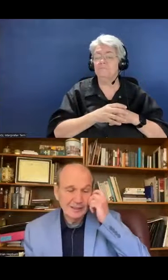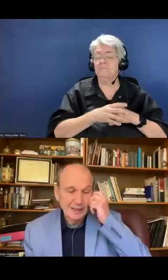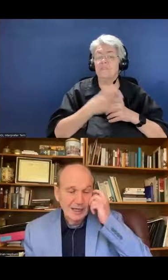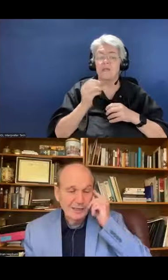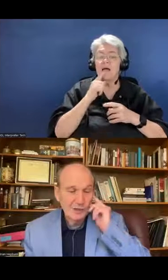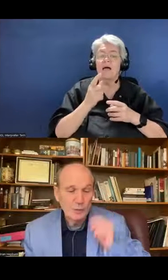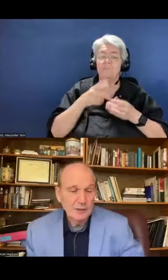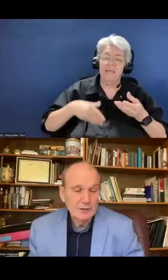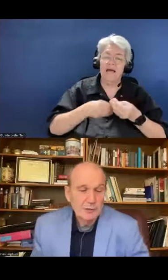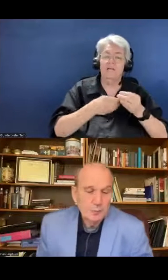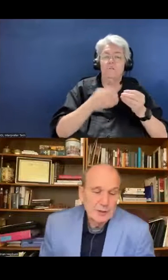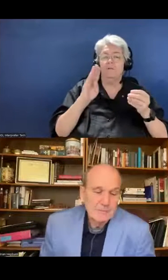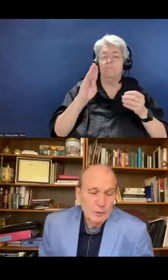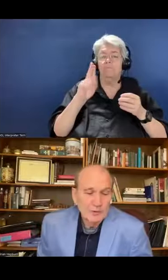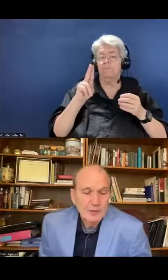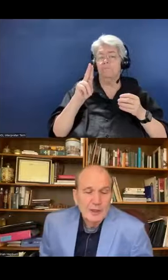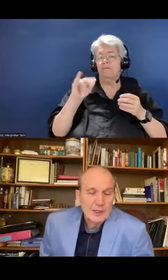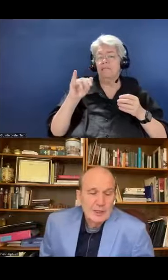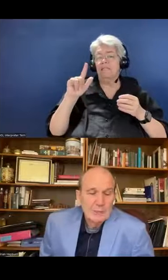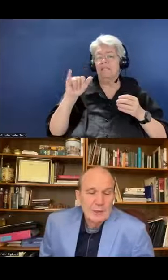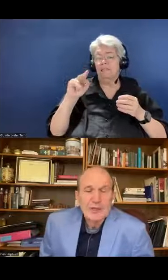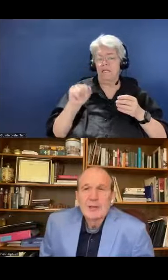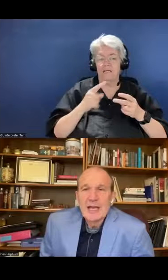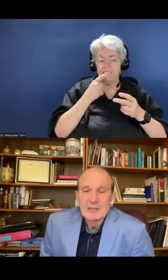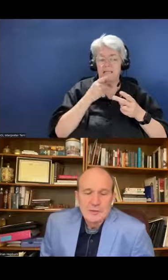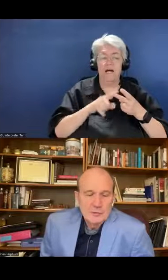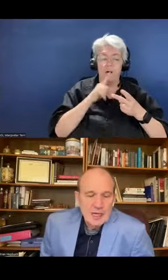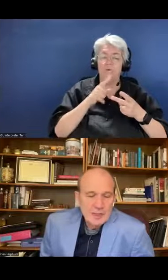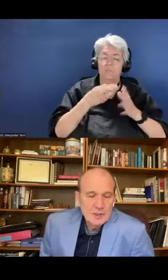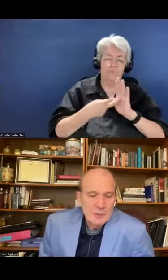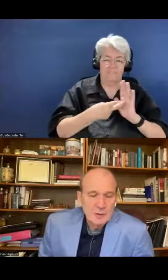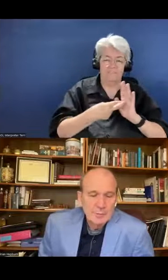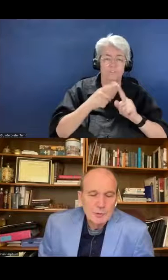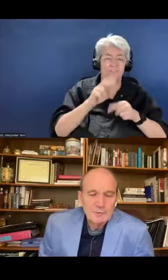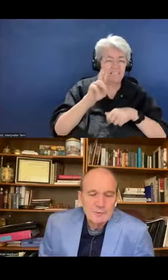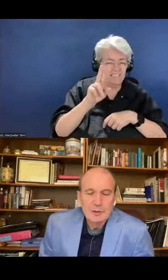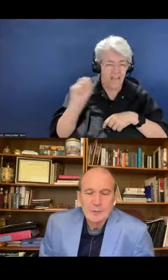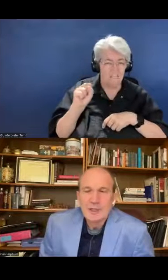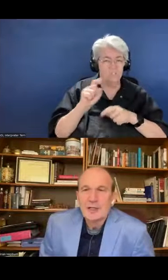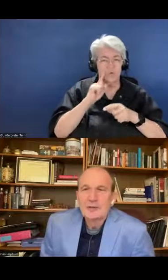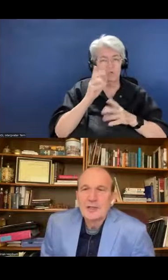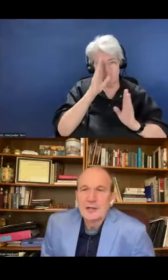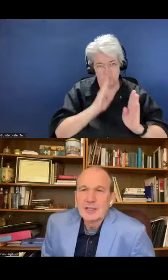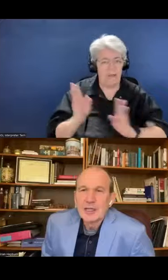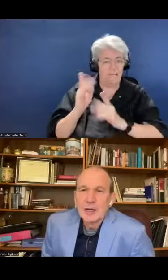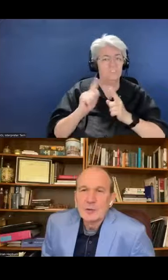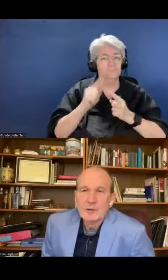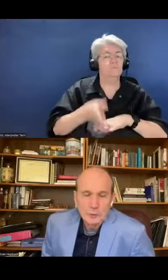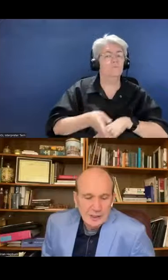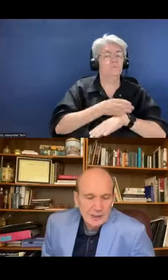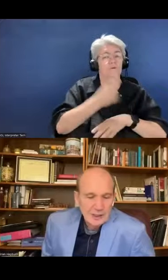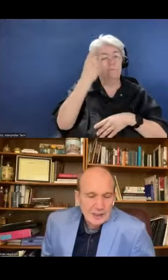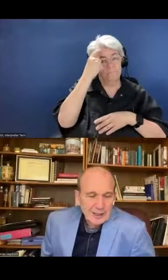Belina said, I just wanted to reinforce regarding the national strategy to improve maternal mental health care that came